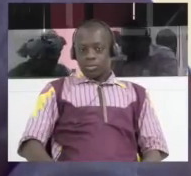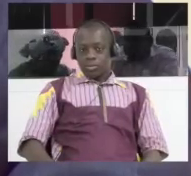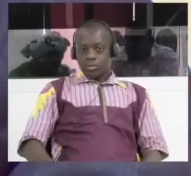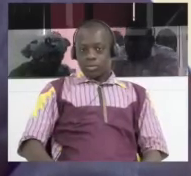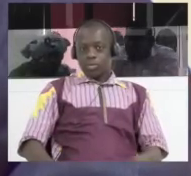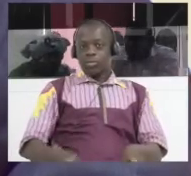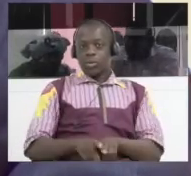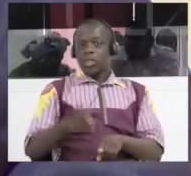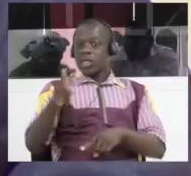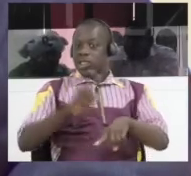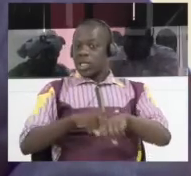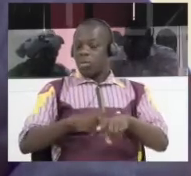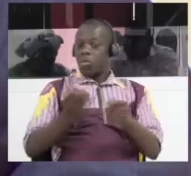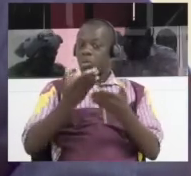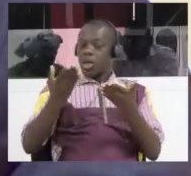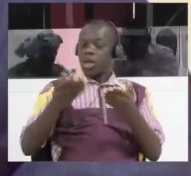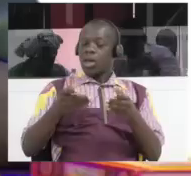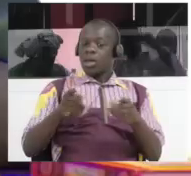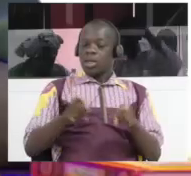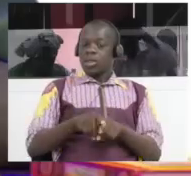At this stage, where was Captain Jata?